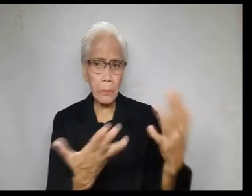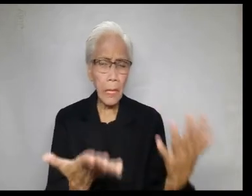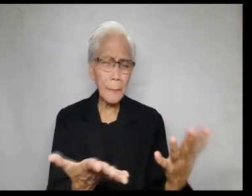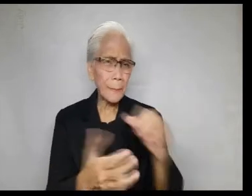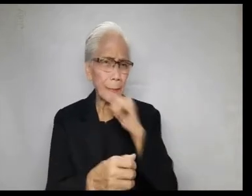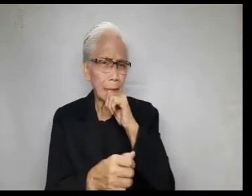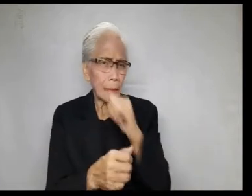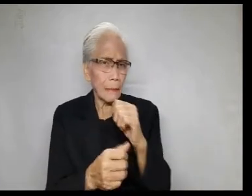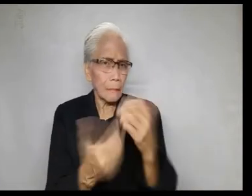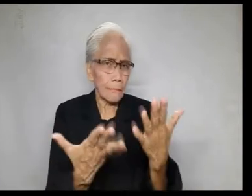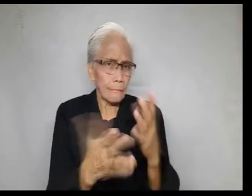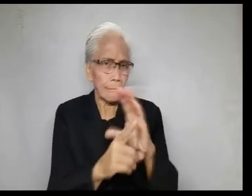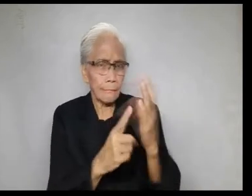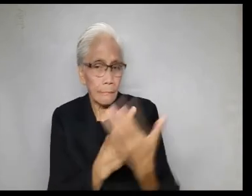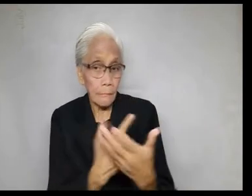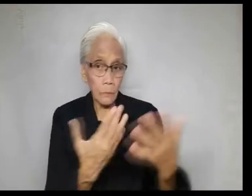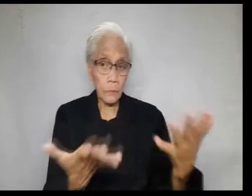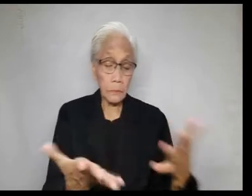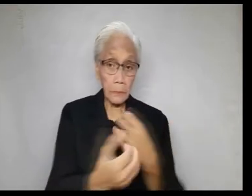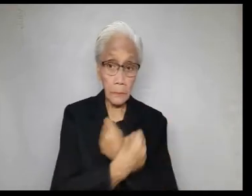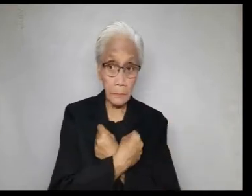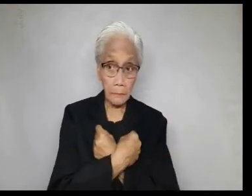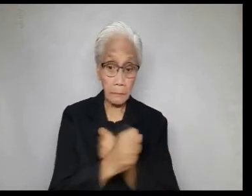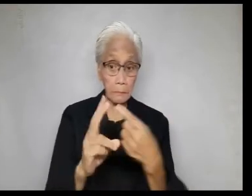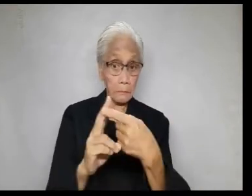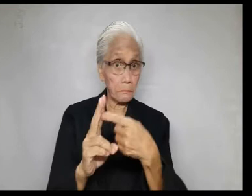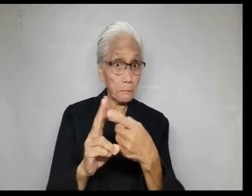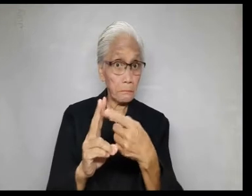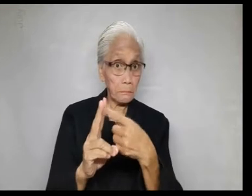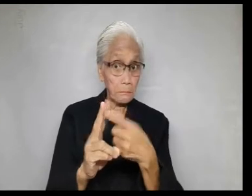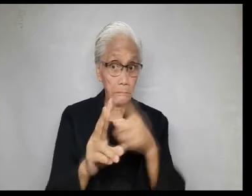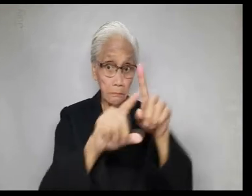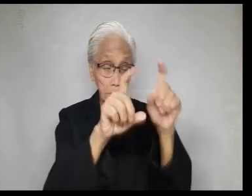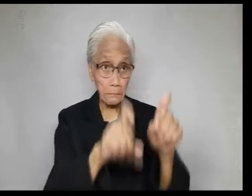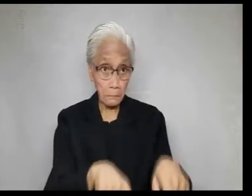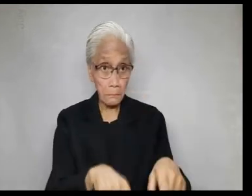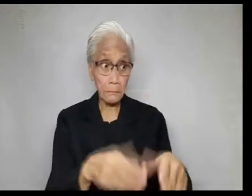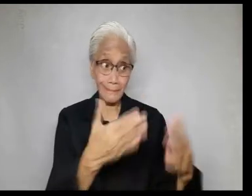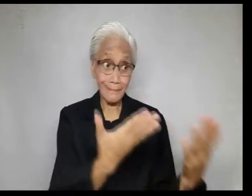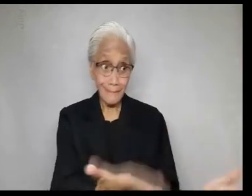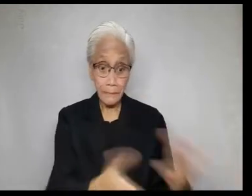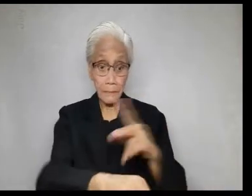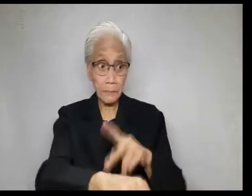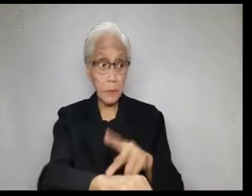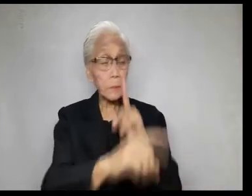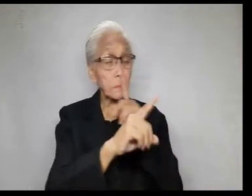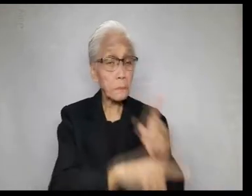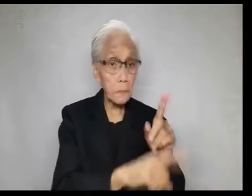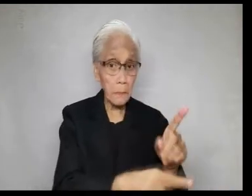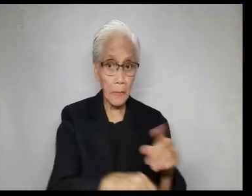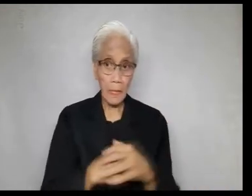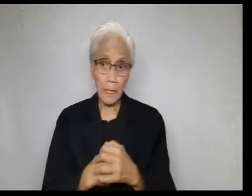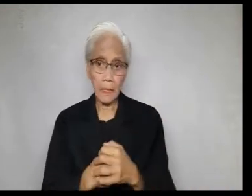the unconditional kind of love?" And to these first 2 questions, Peter's reply was, "Nai